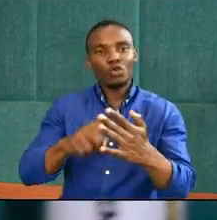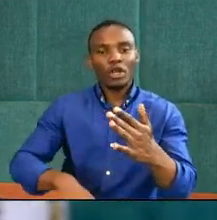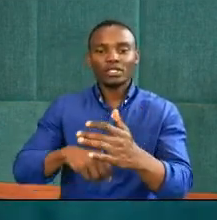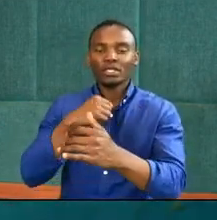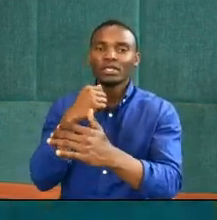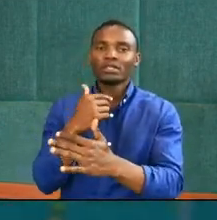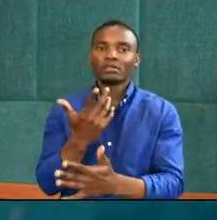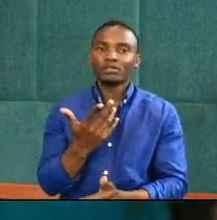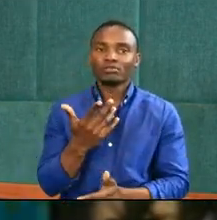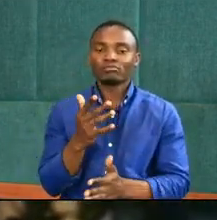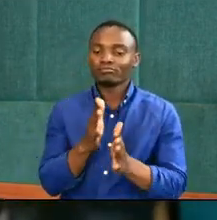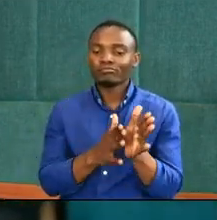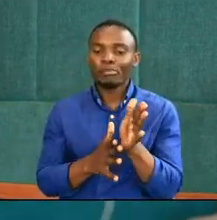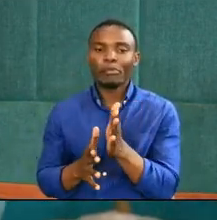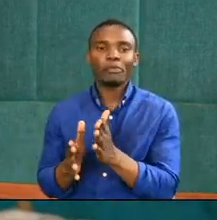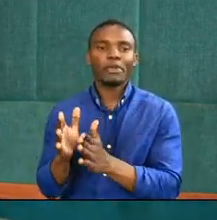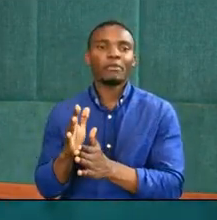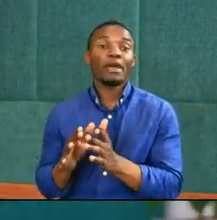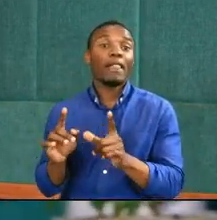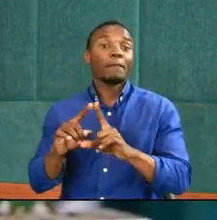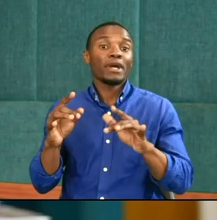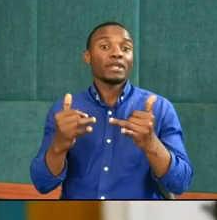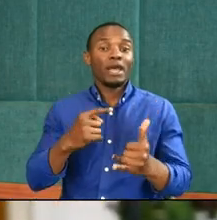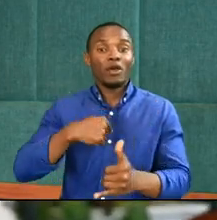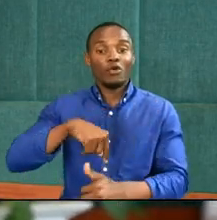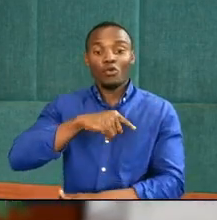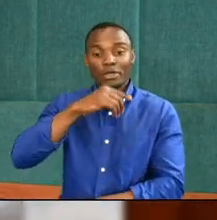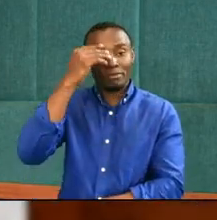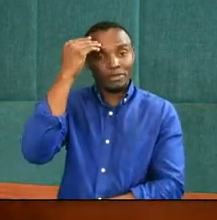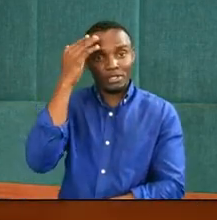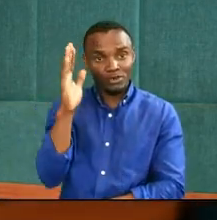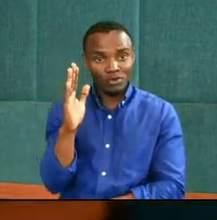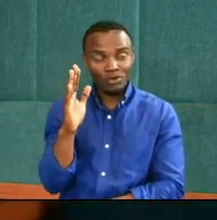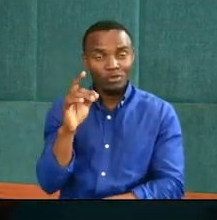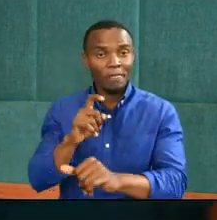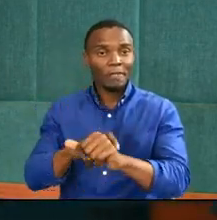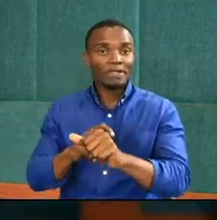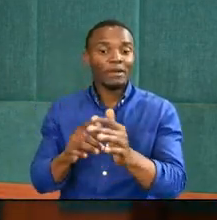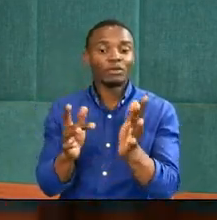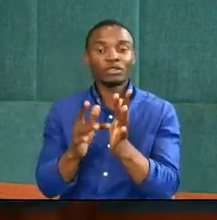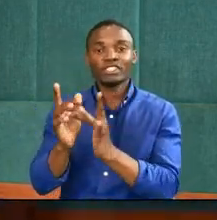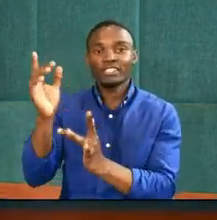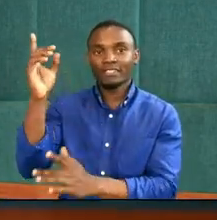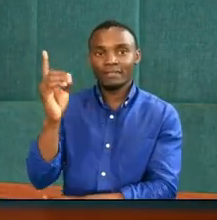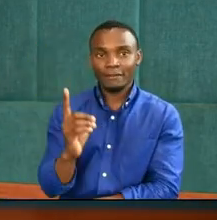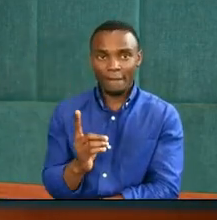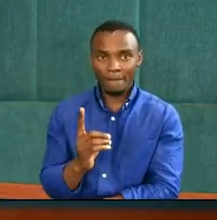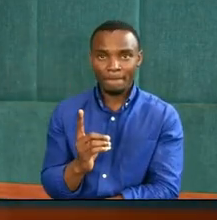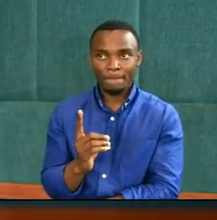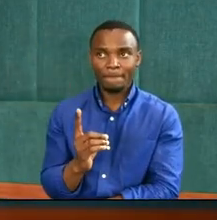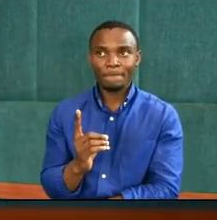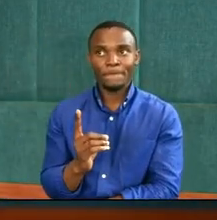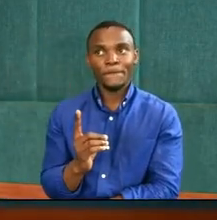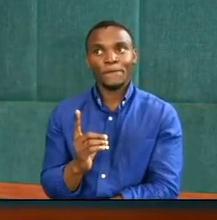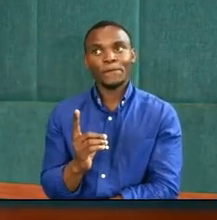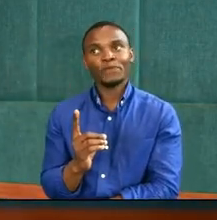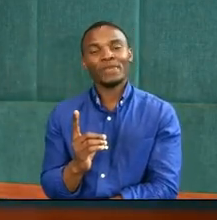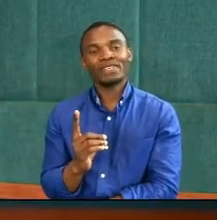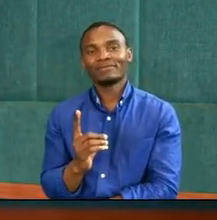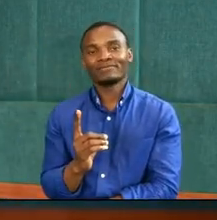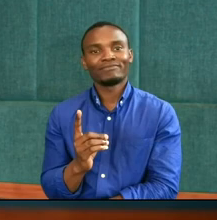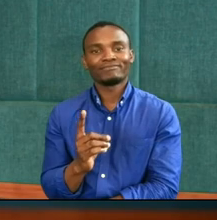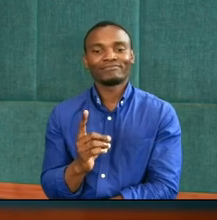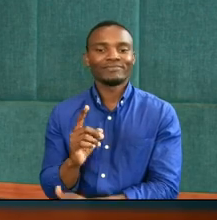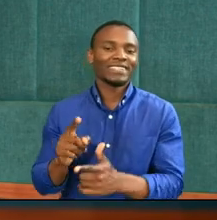watch. But because we don't know what time Jesus is coming, we will